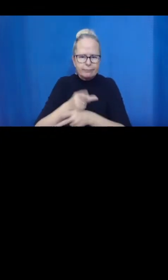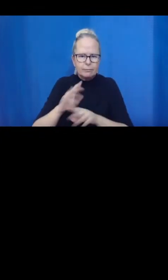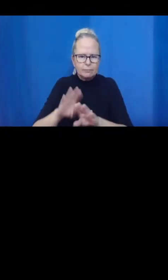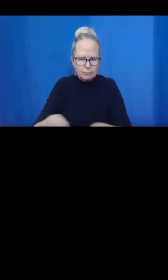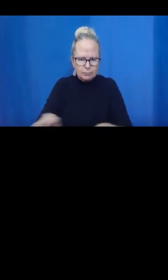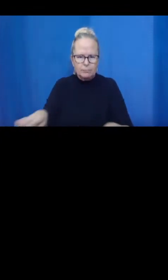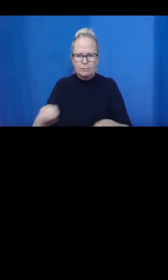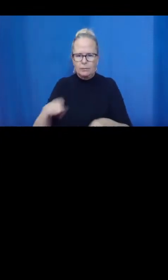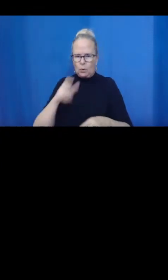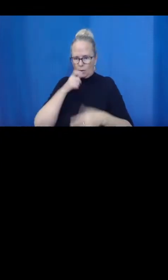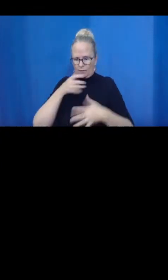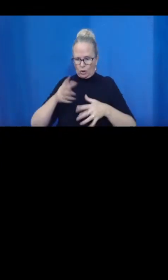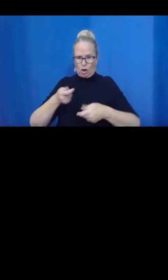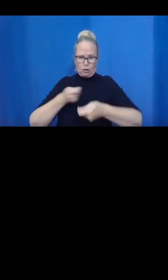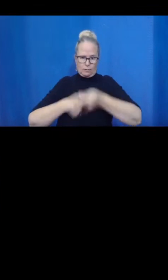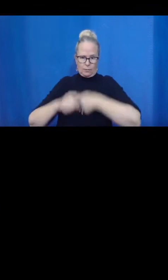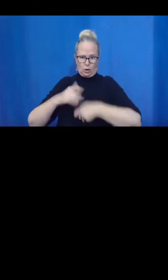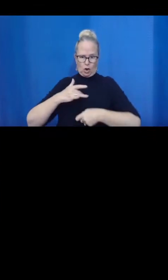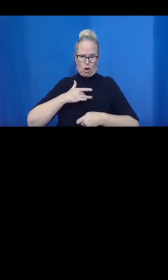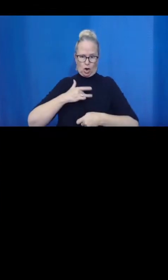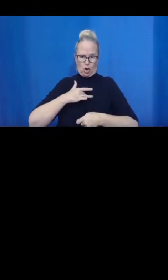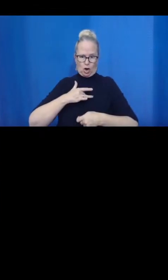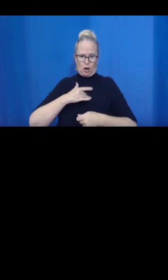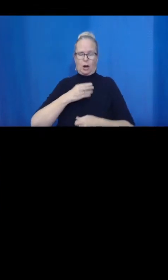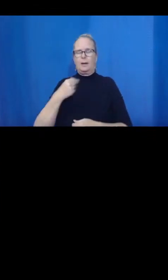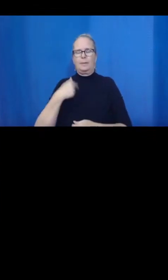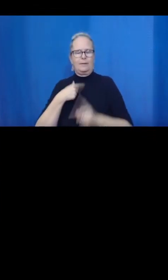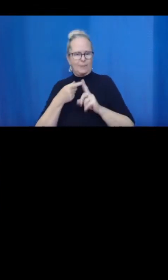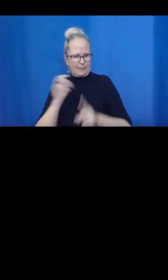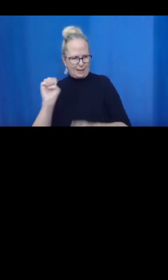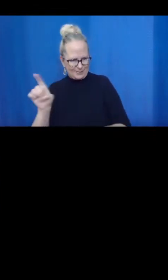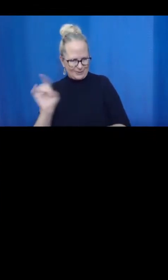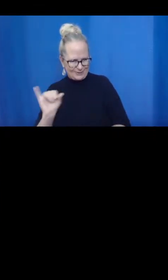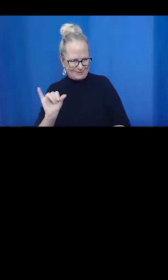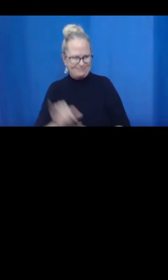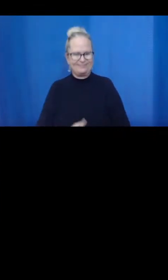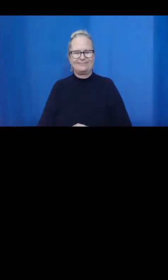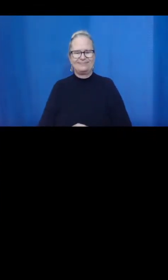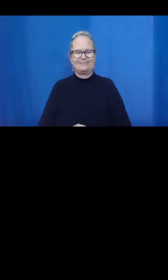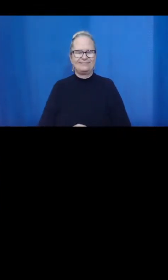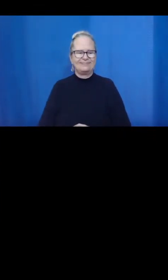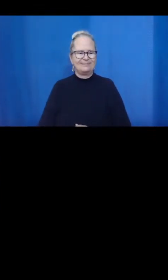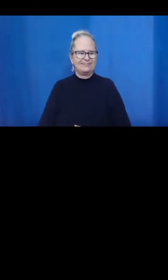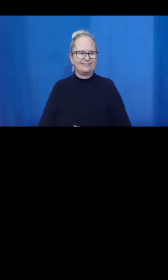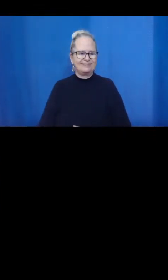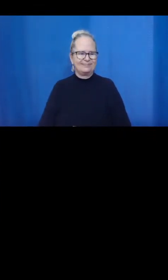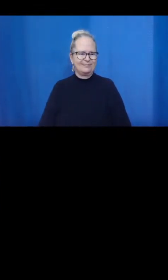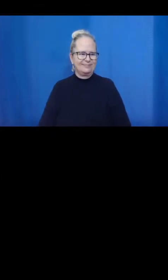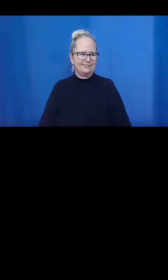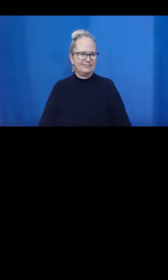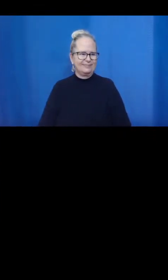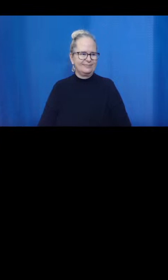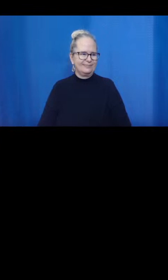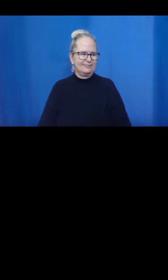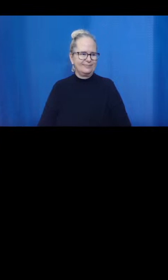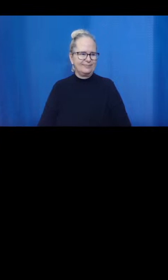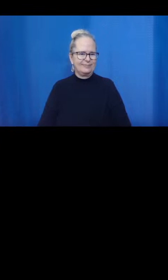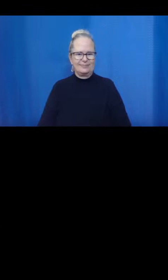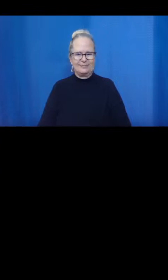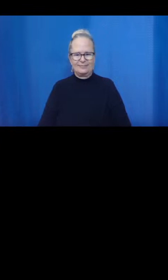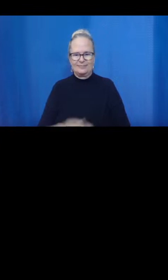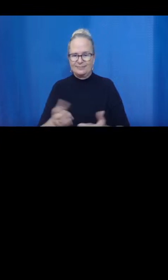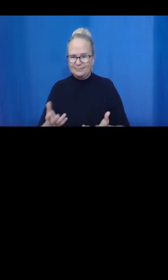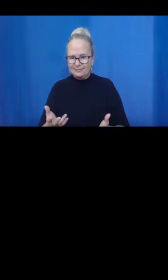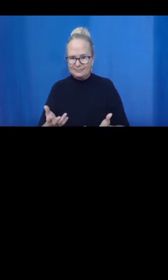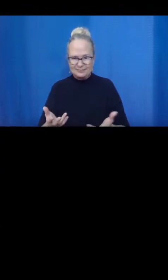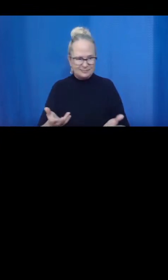Hi, everyone. It's Rianne Booker here and Jasper, and I've also got my daughter, Sadie. I am an oncology